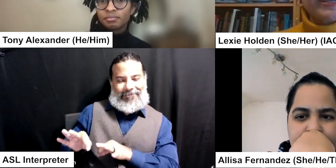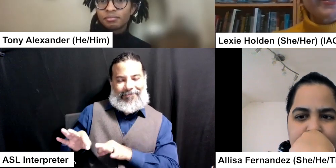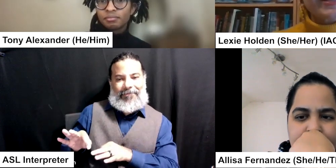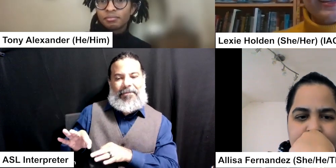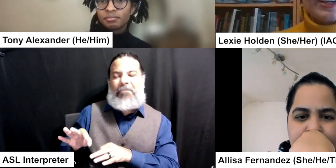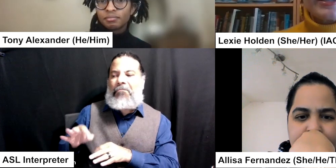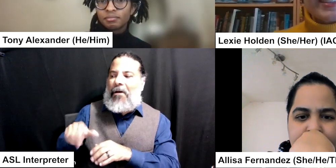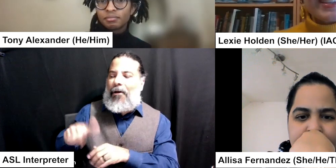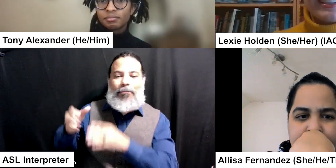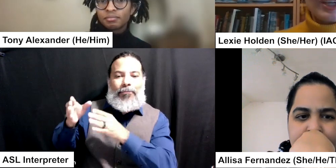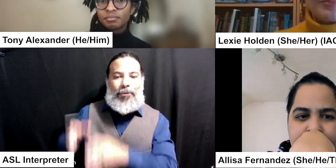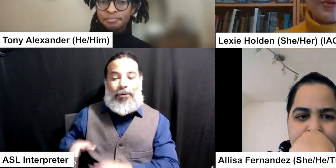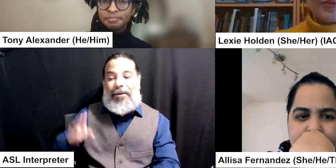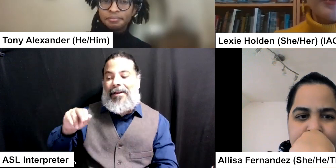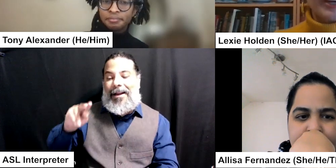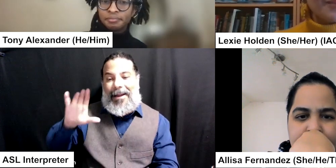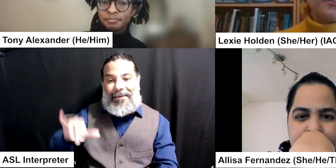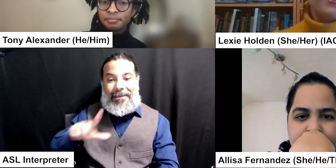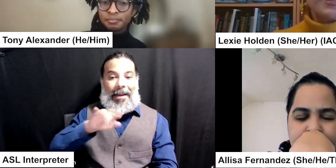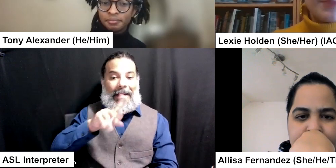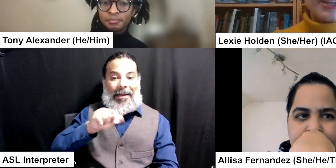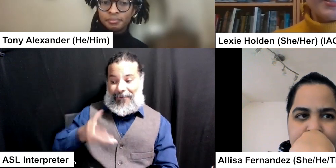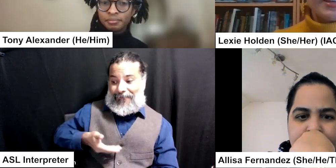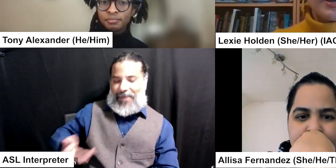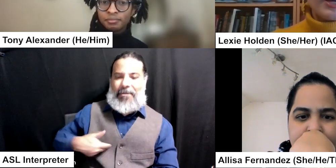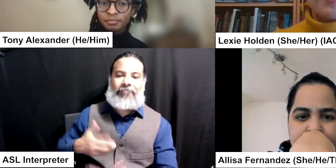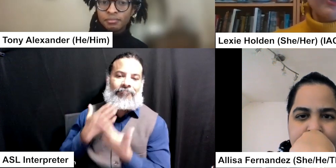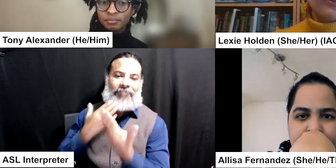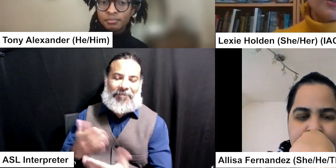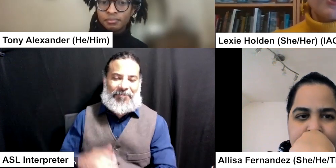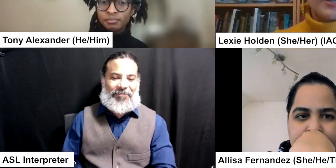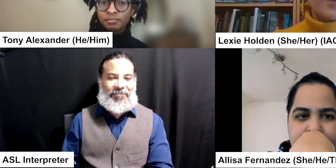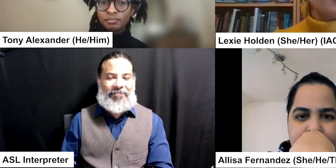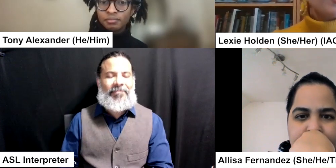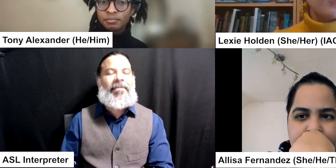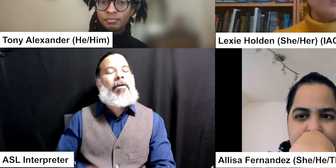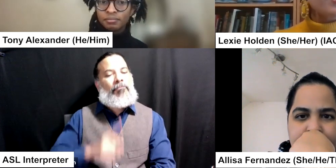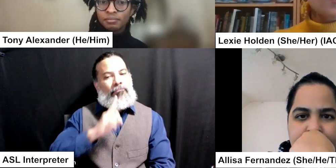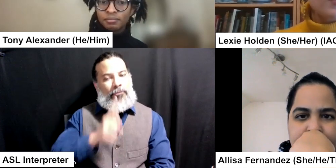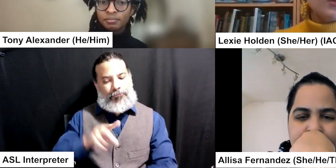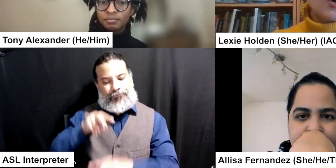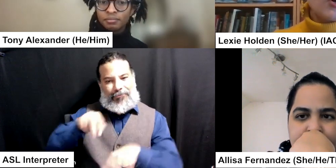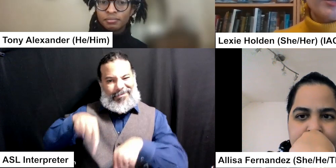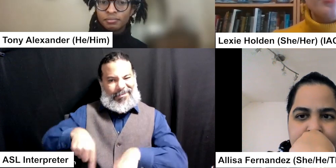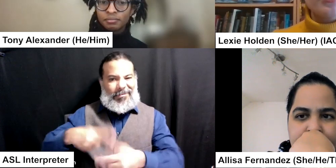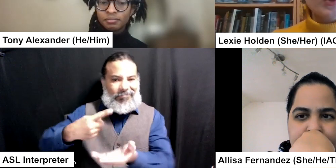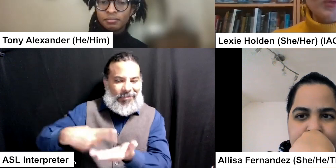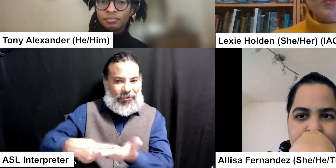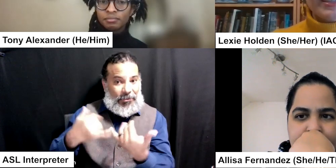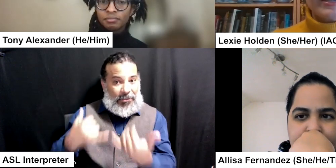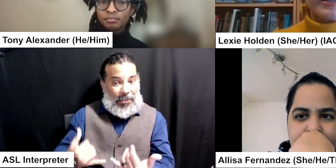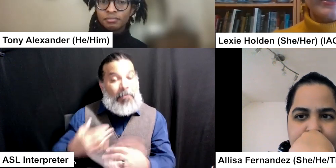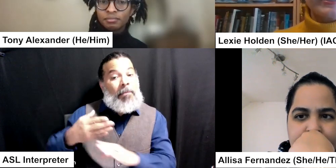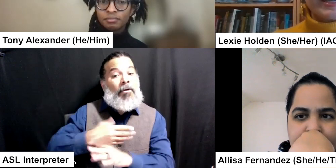and would like to thank Nancy and Lydia both for inviting me to this space. I'm really looking forward to having this conversation with you all, and before